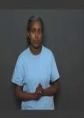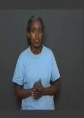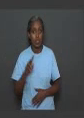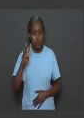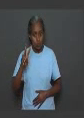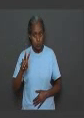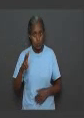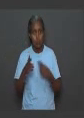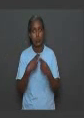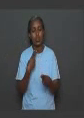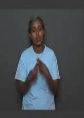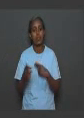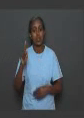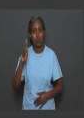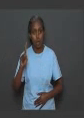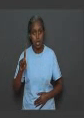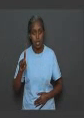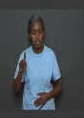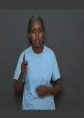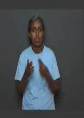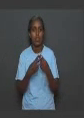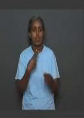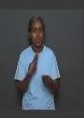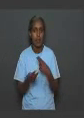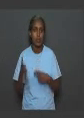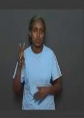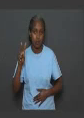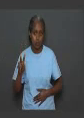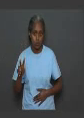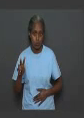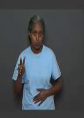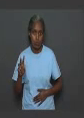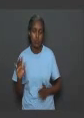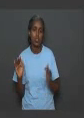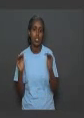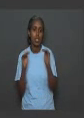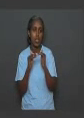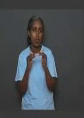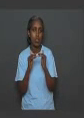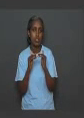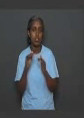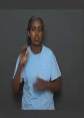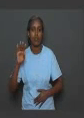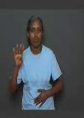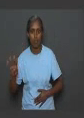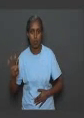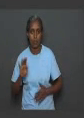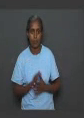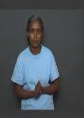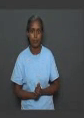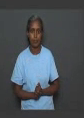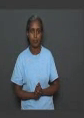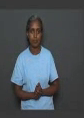2 times 1 times 2 equals 4.